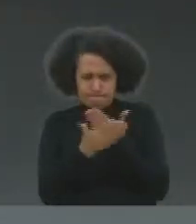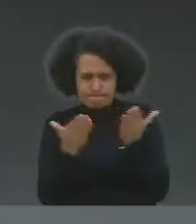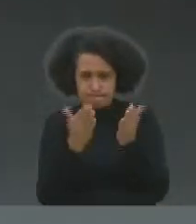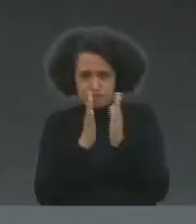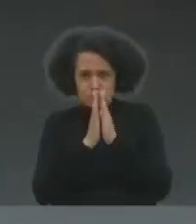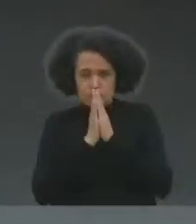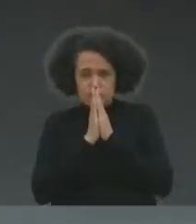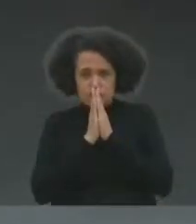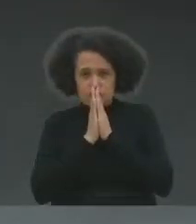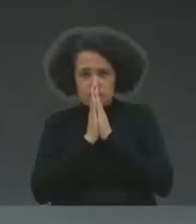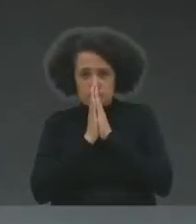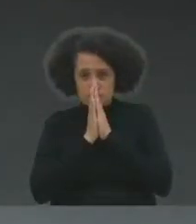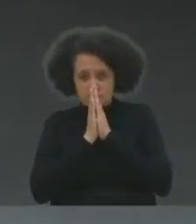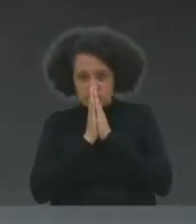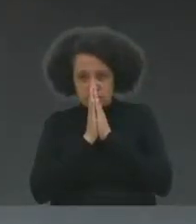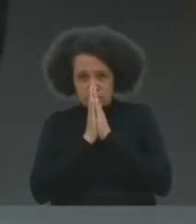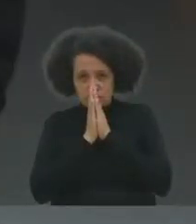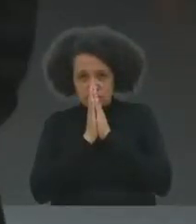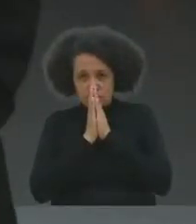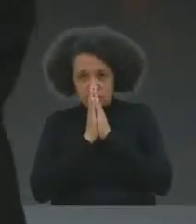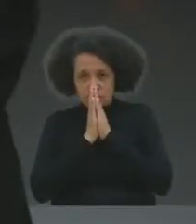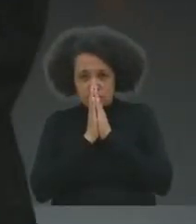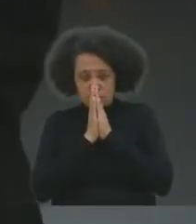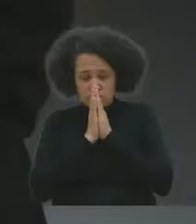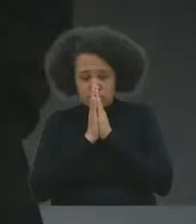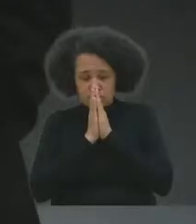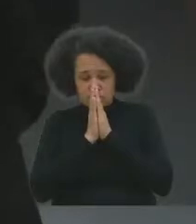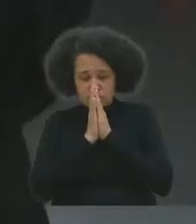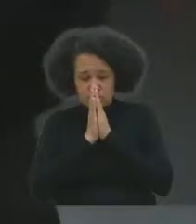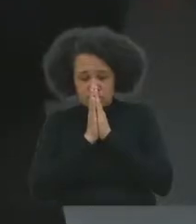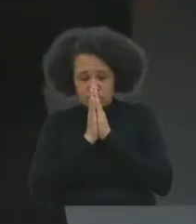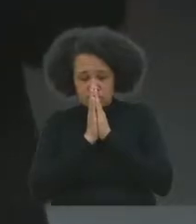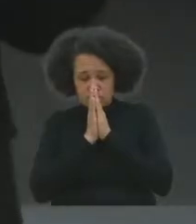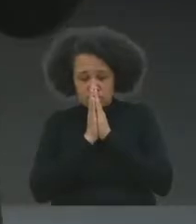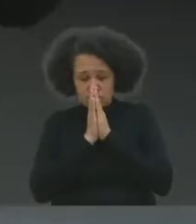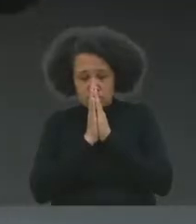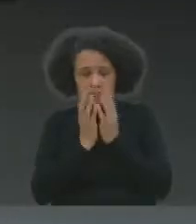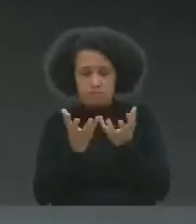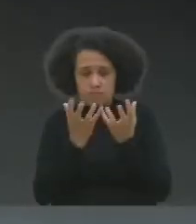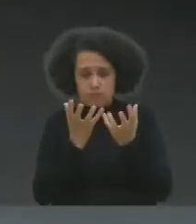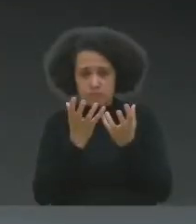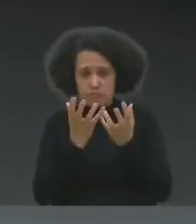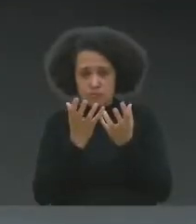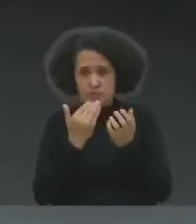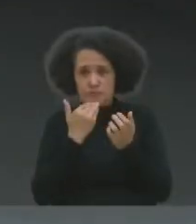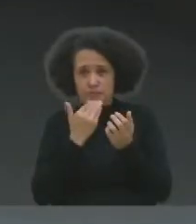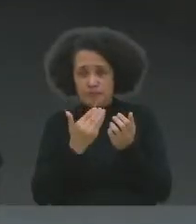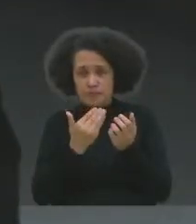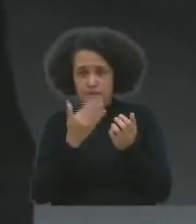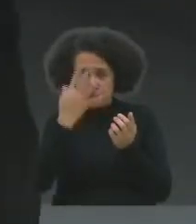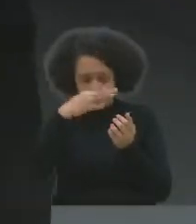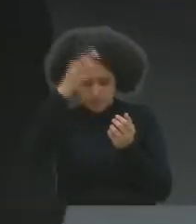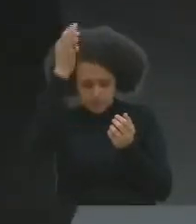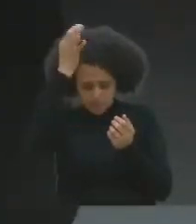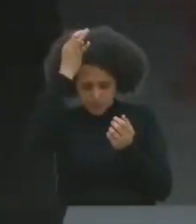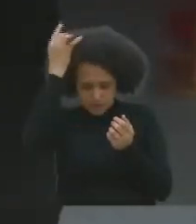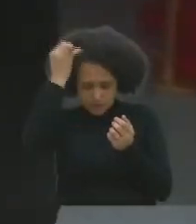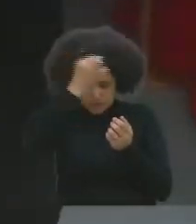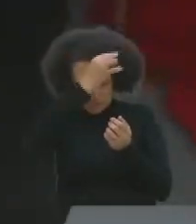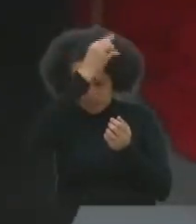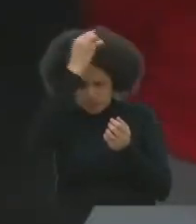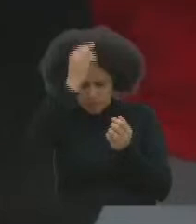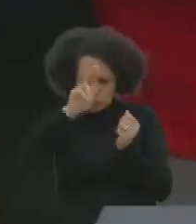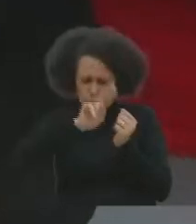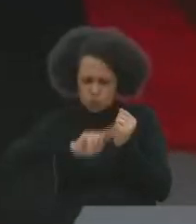I pray that the Holy Spirit will take these words of his. Eu quero pedir que o Espírito Santo use